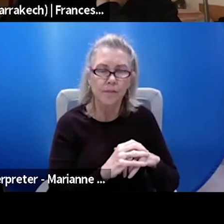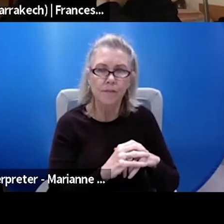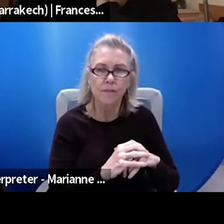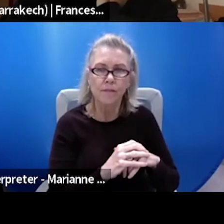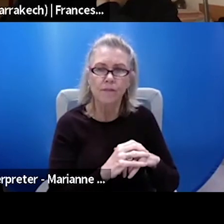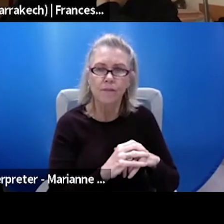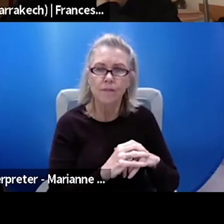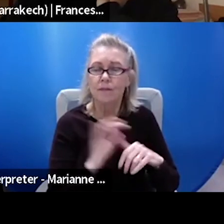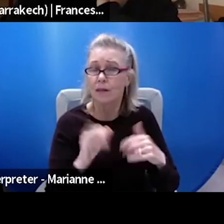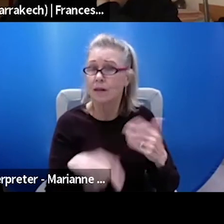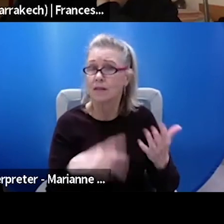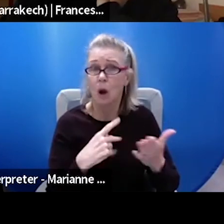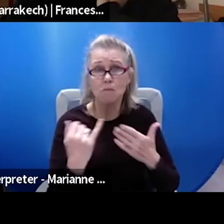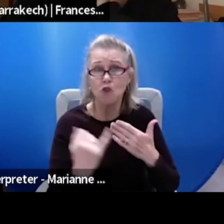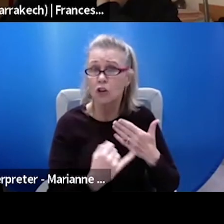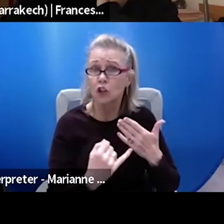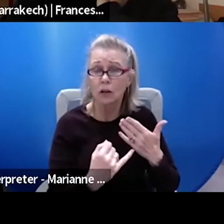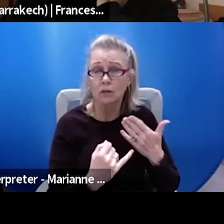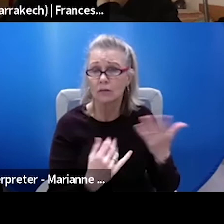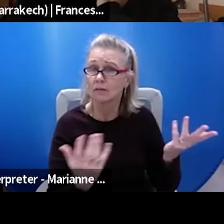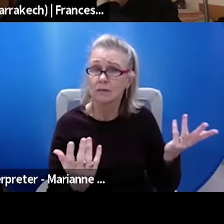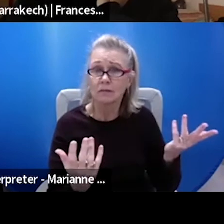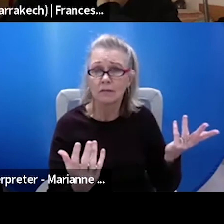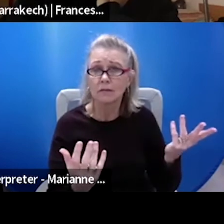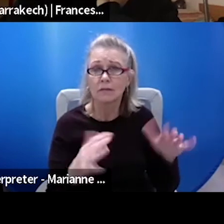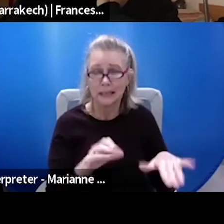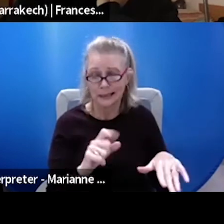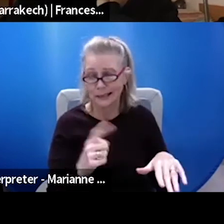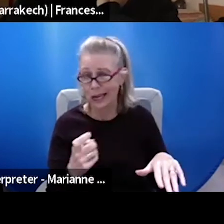that this project of settler colonialism is